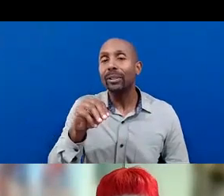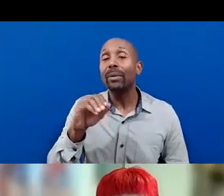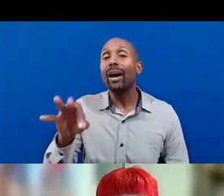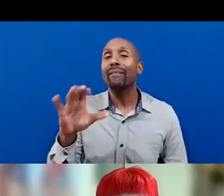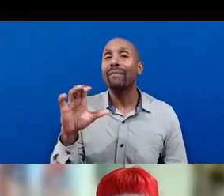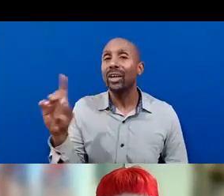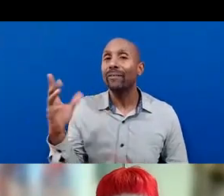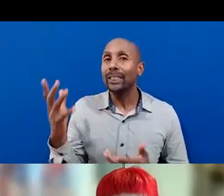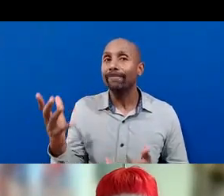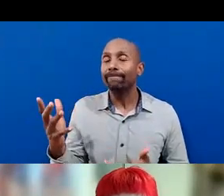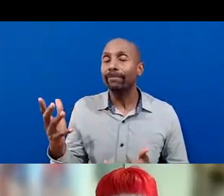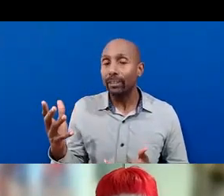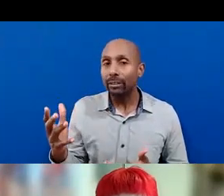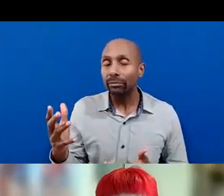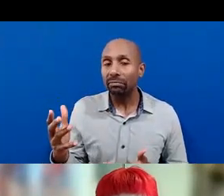COVID.